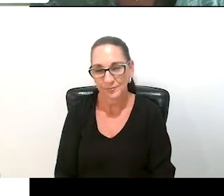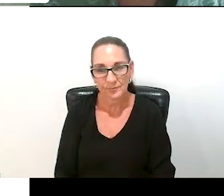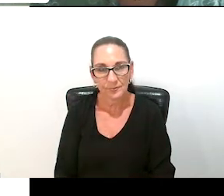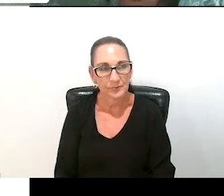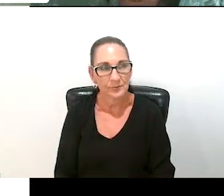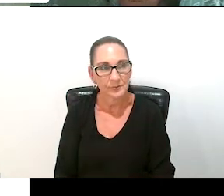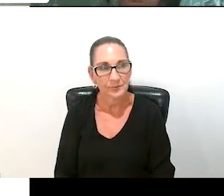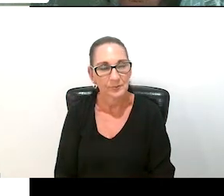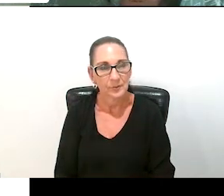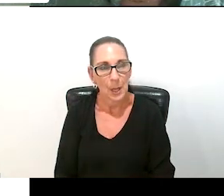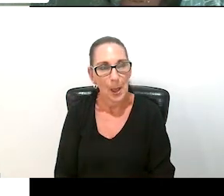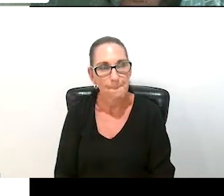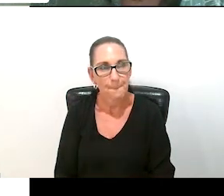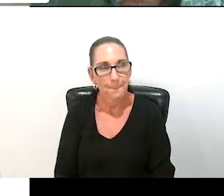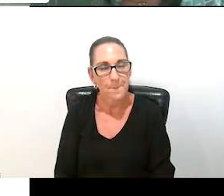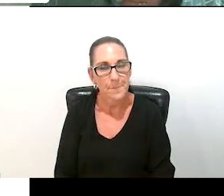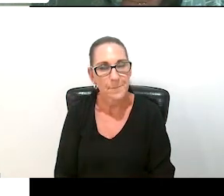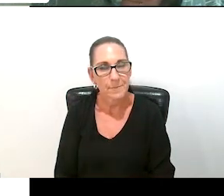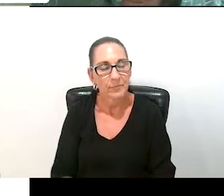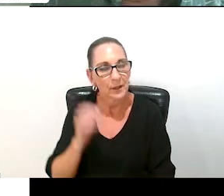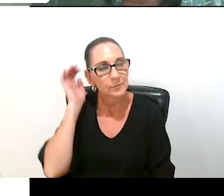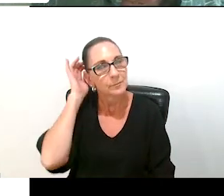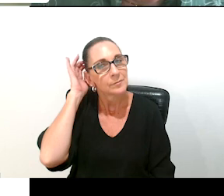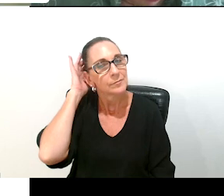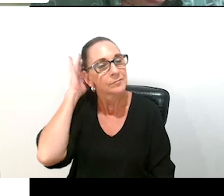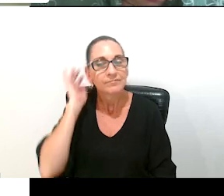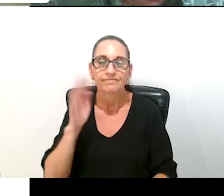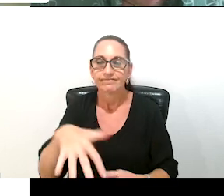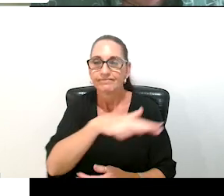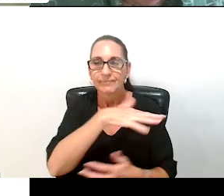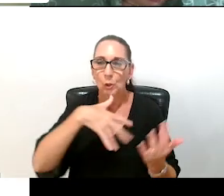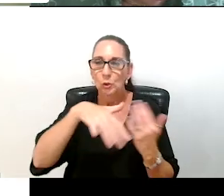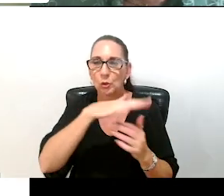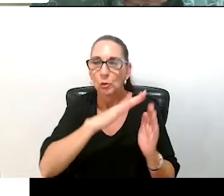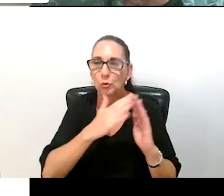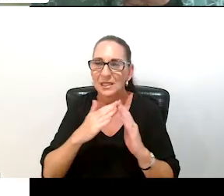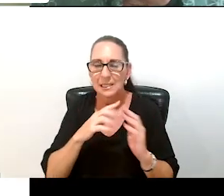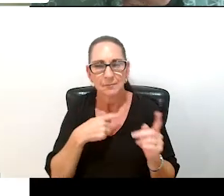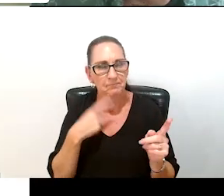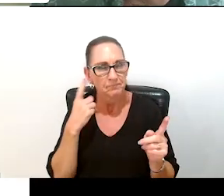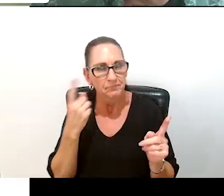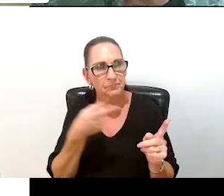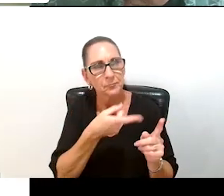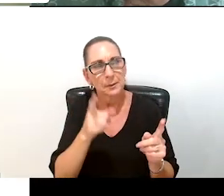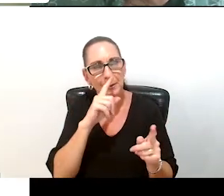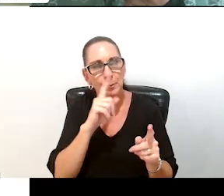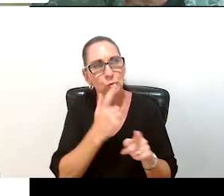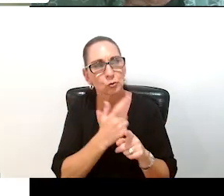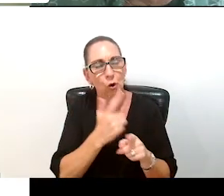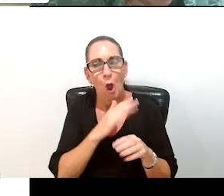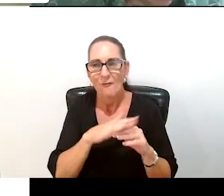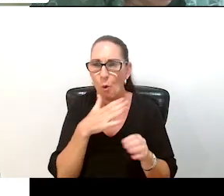In the community, I hear people talk about wanting to keep their